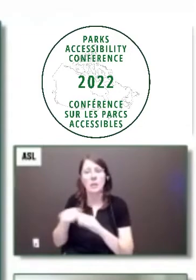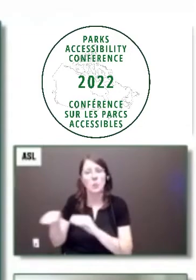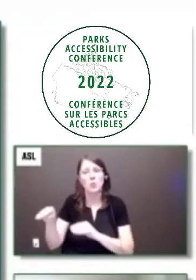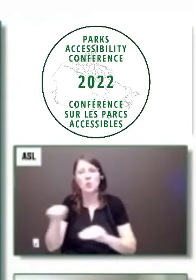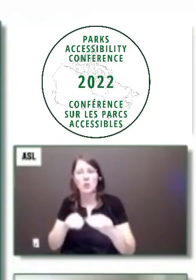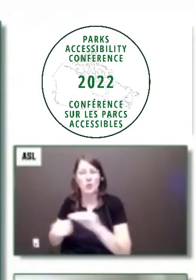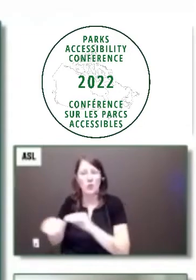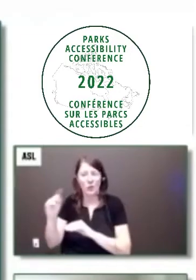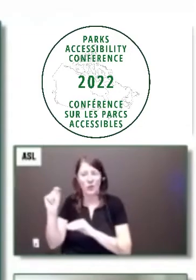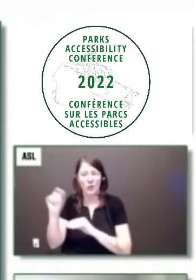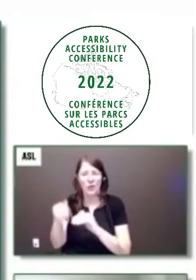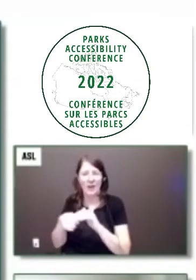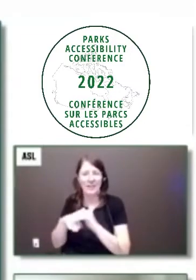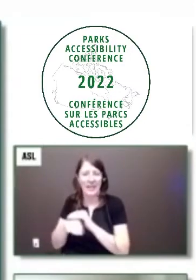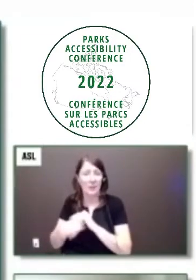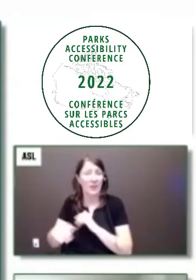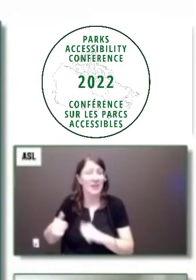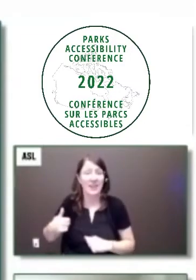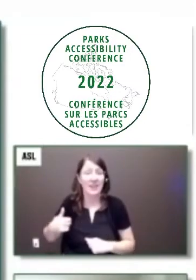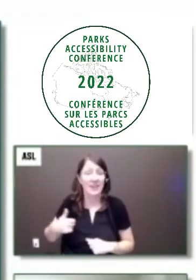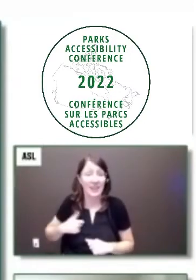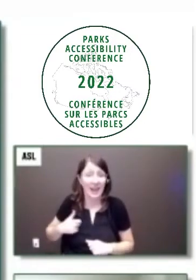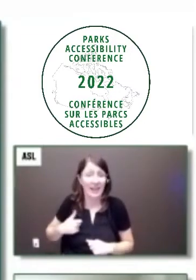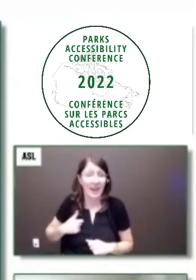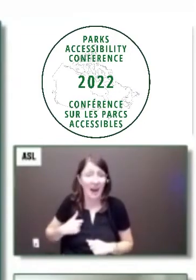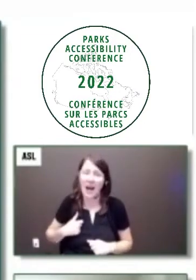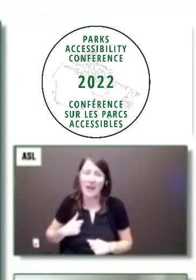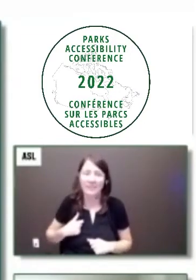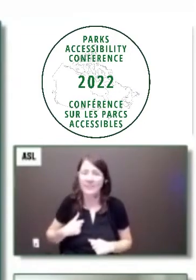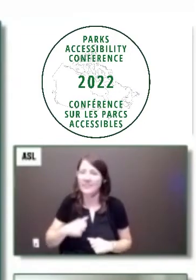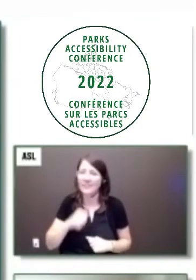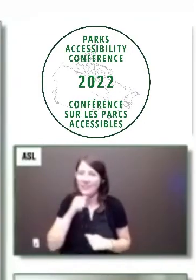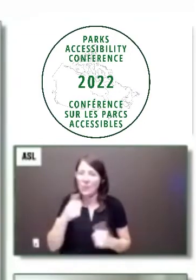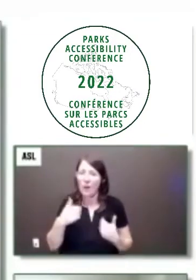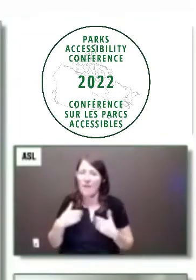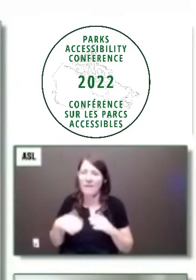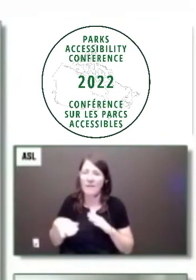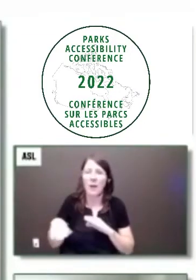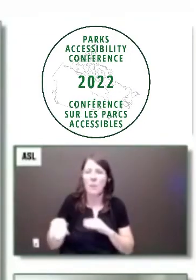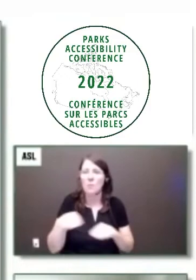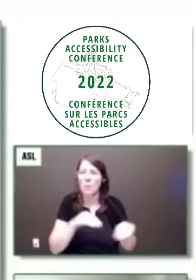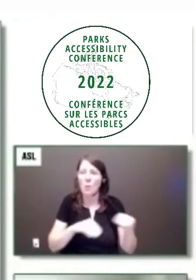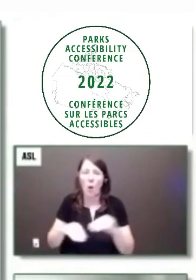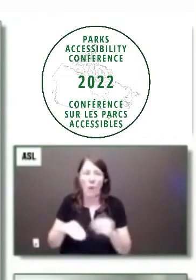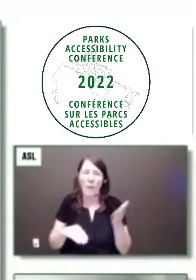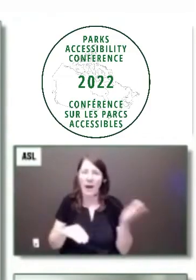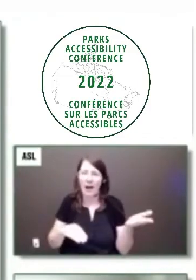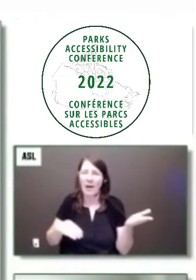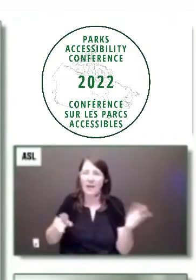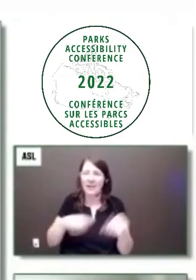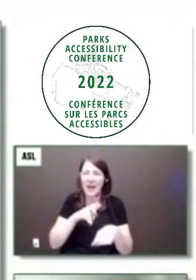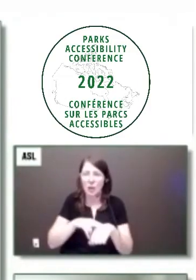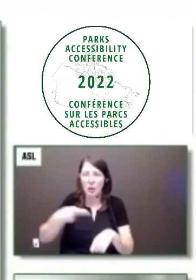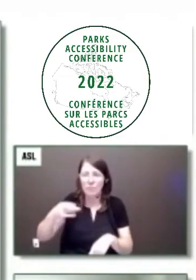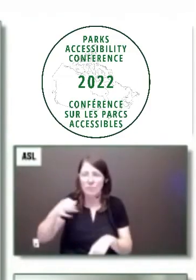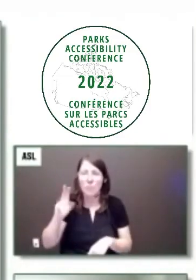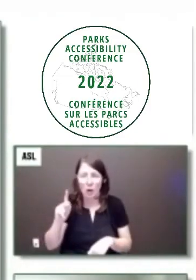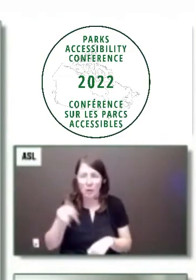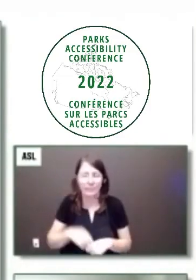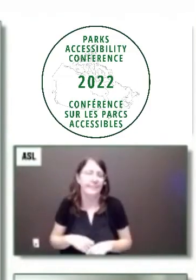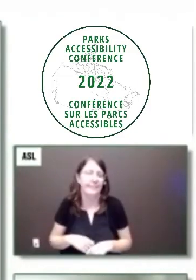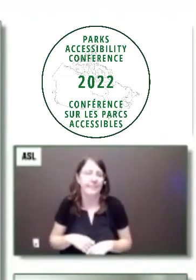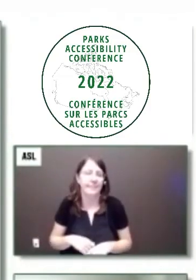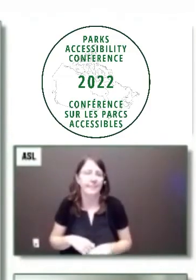in parks. So I'll be showing a couple images. Next slide. The first image is of a changing place,